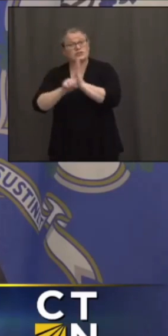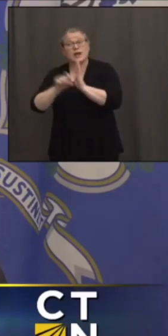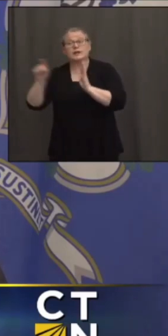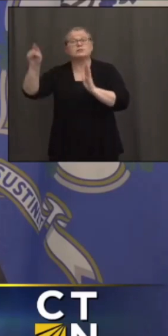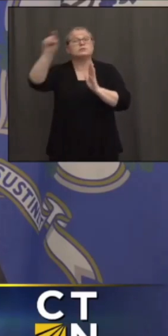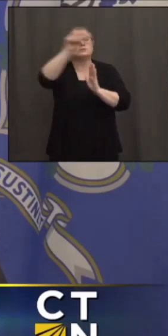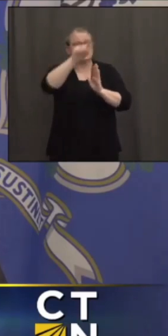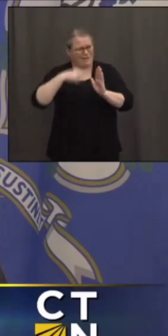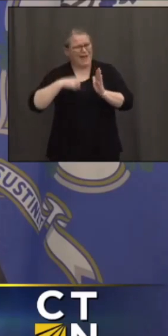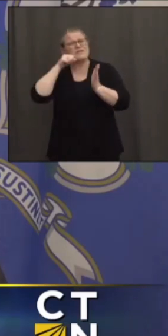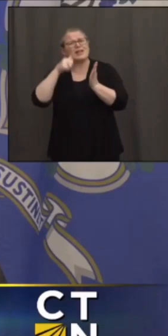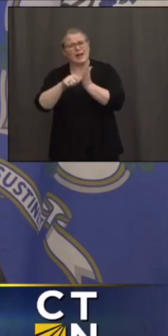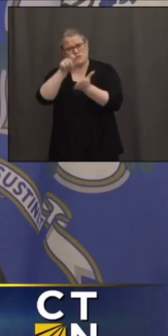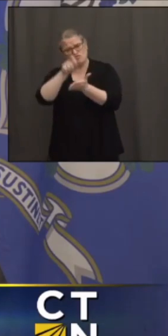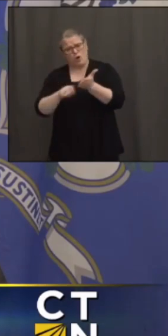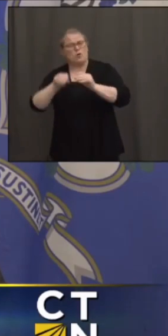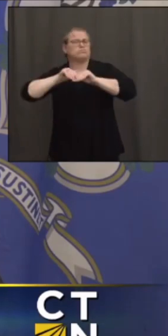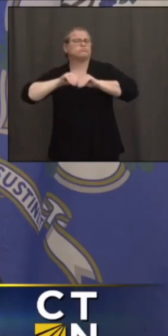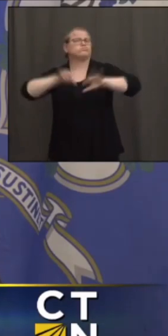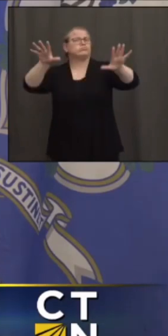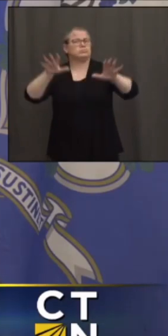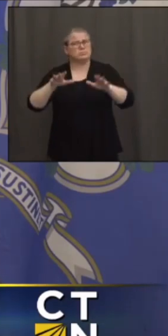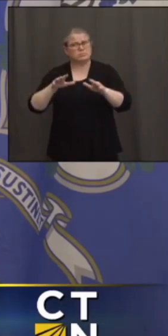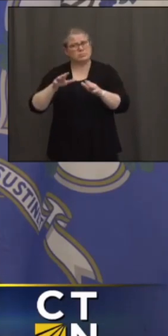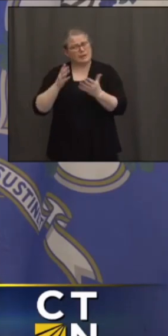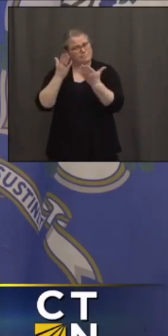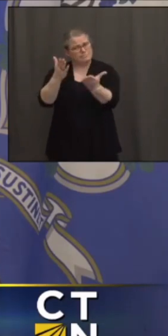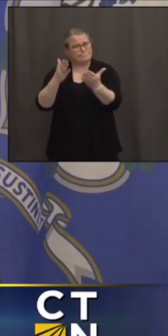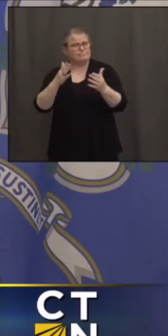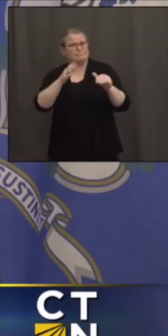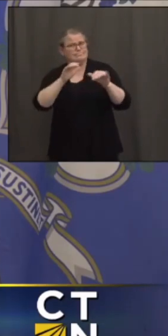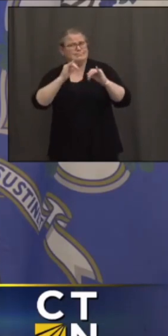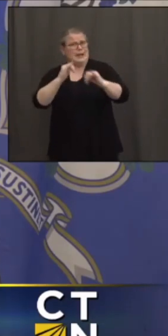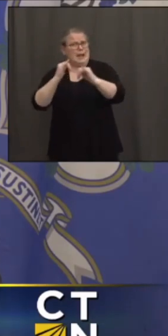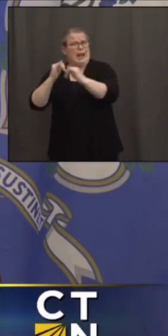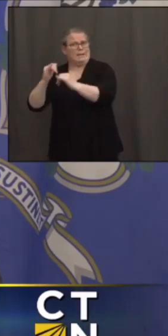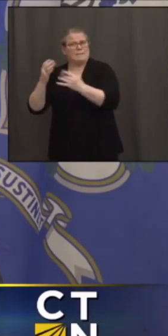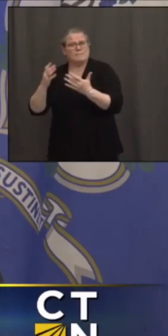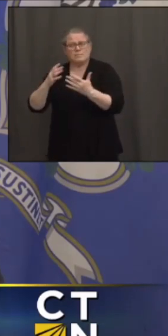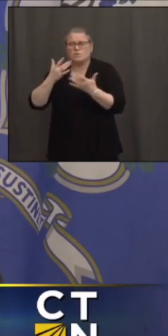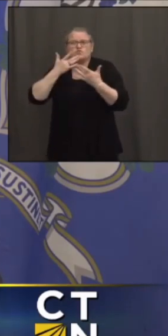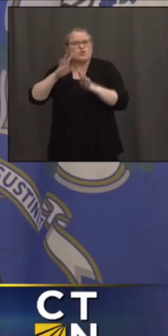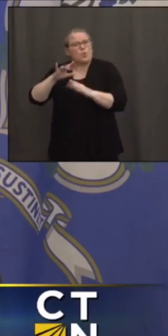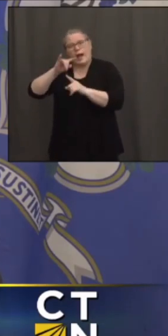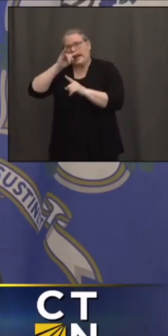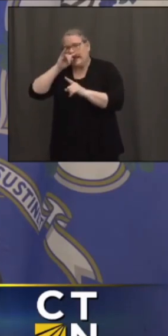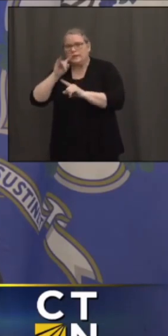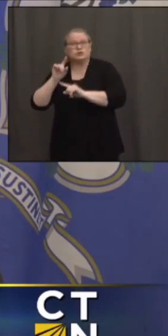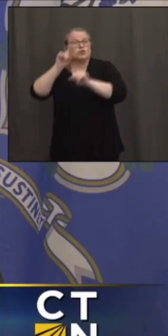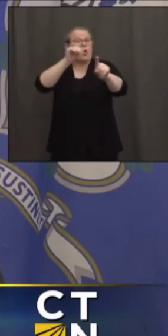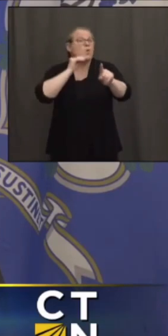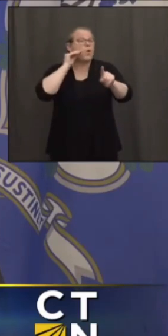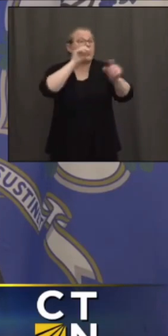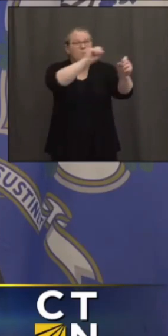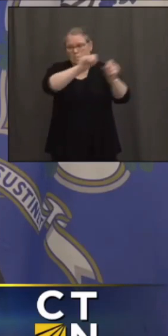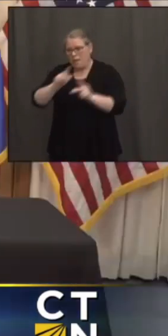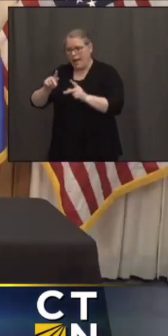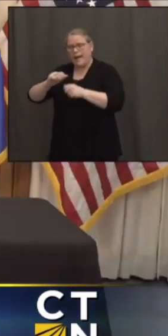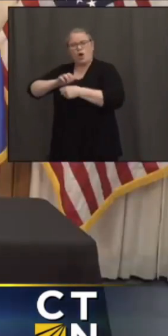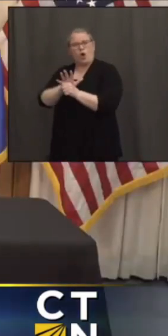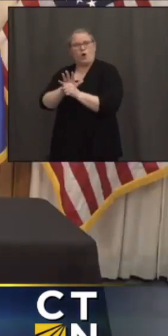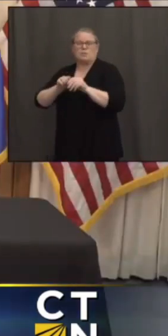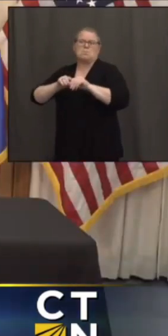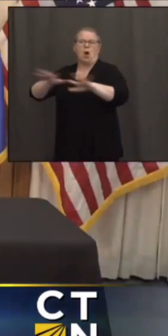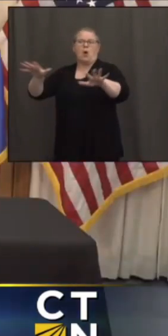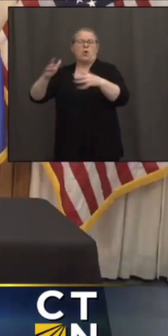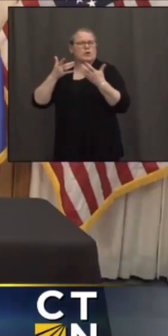whether young people are getting vaccinated in numbers that mean we don't have to require it. If that's not the case, we'll take a second look. And for